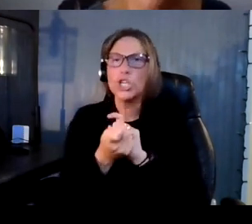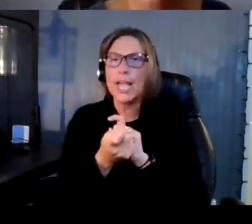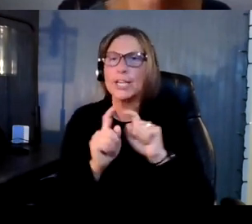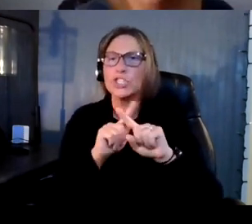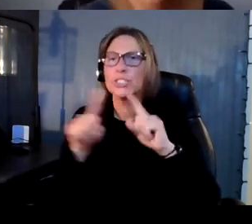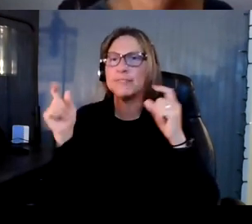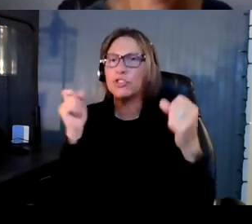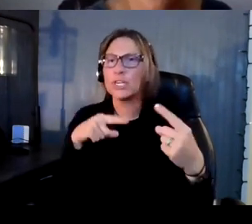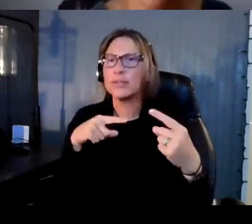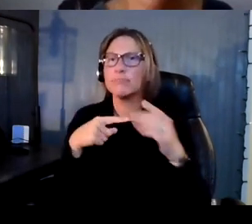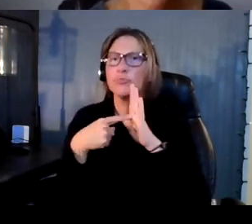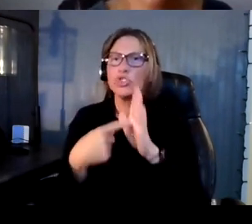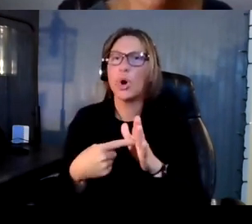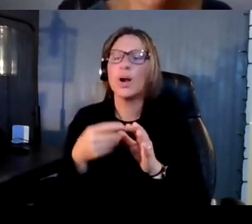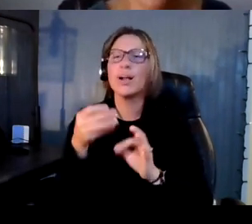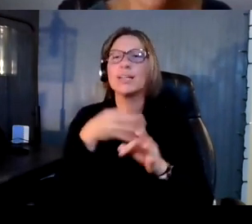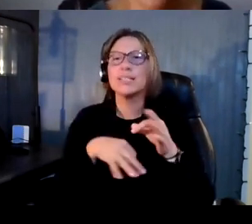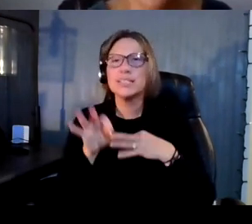Instead of, they might,